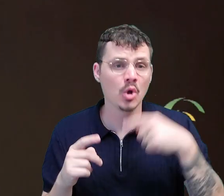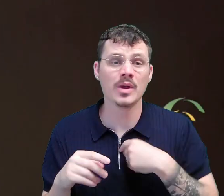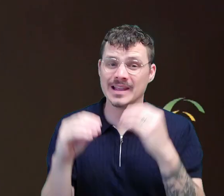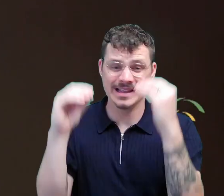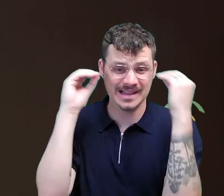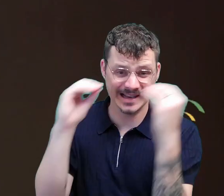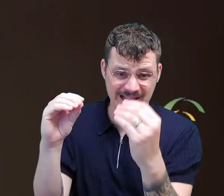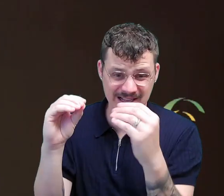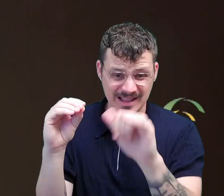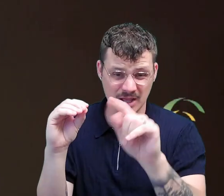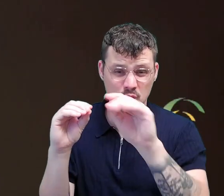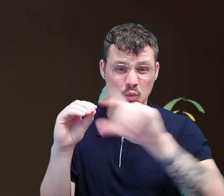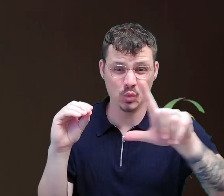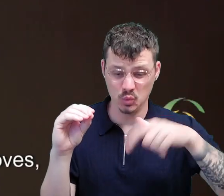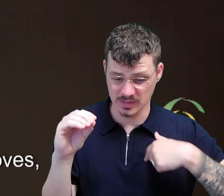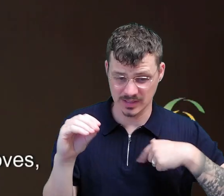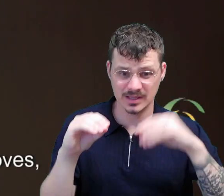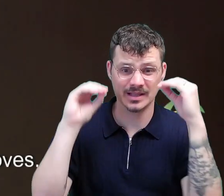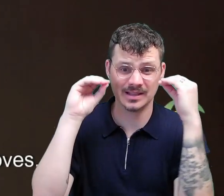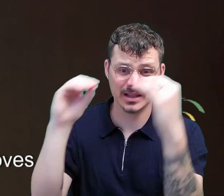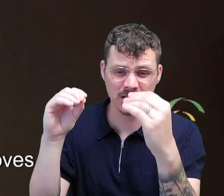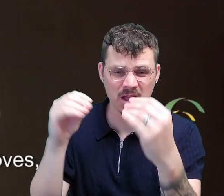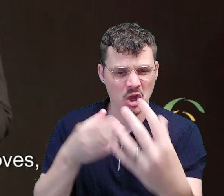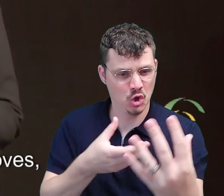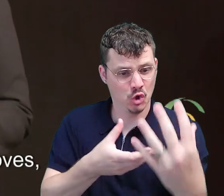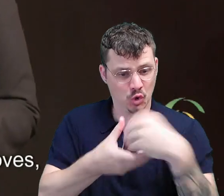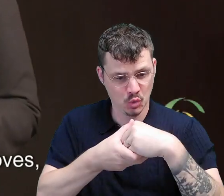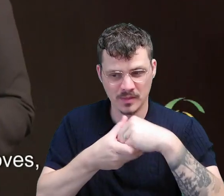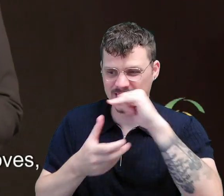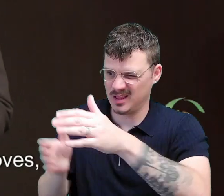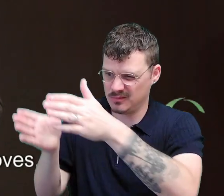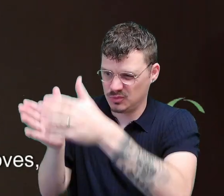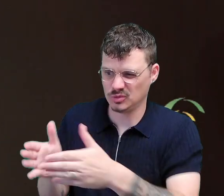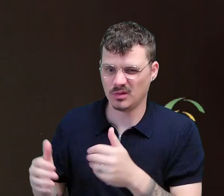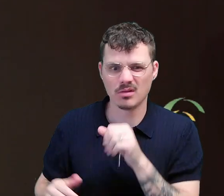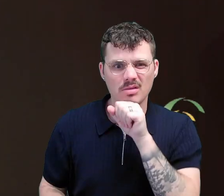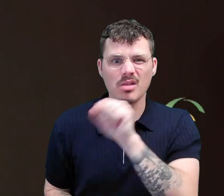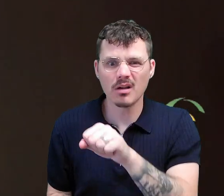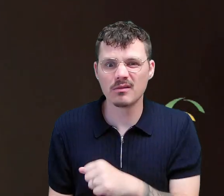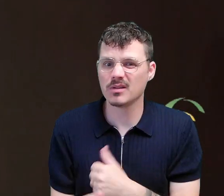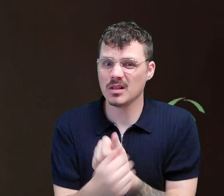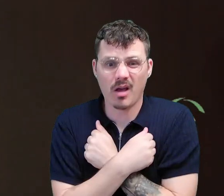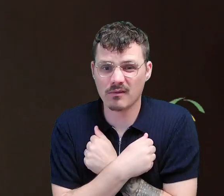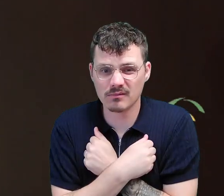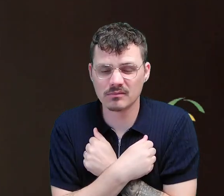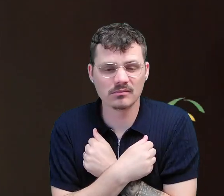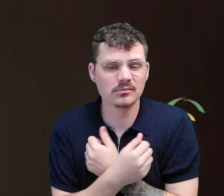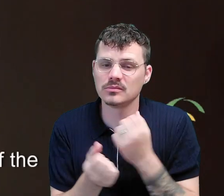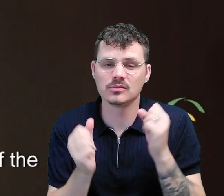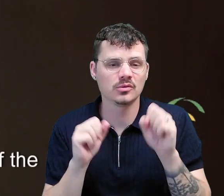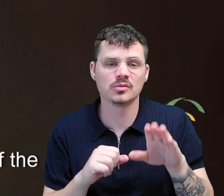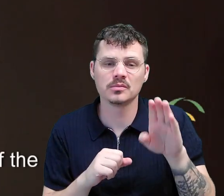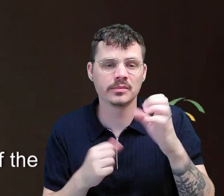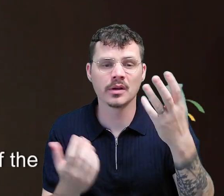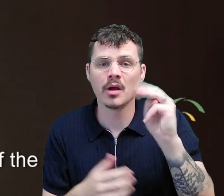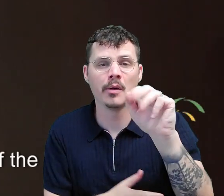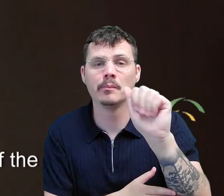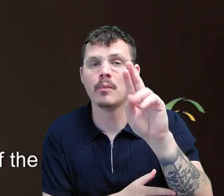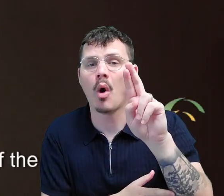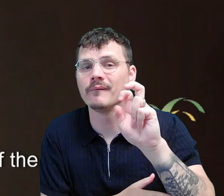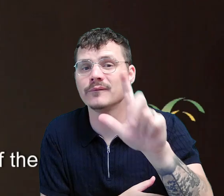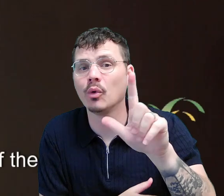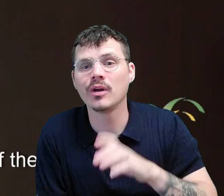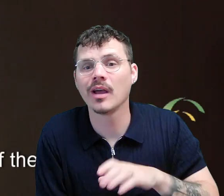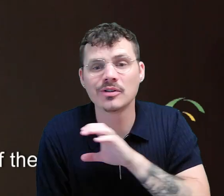teaching tool incorporated something that person loves, whether it's Marvel